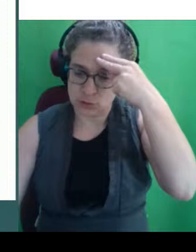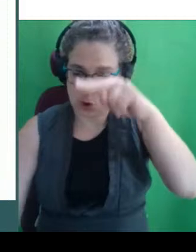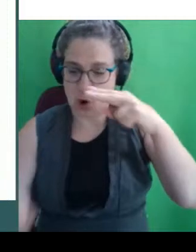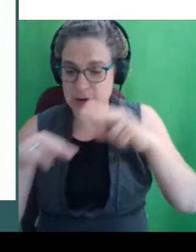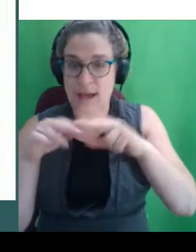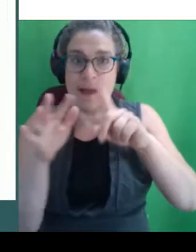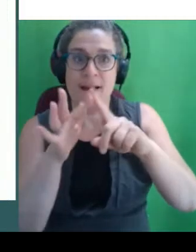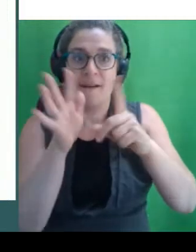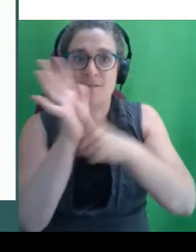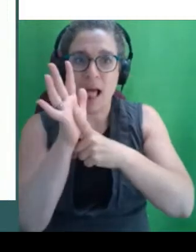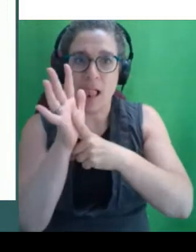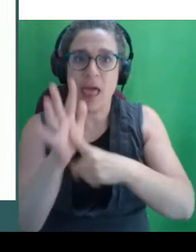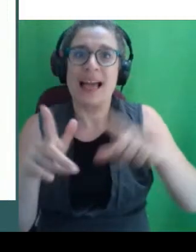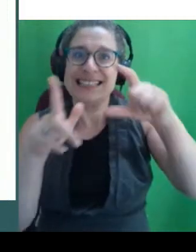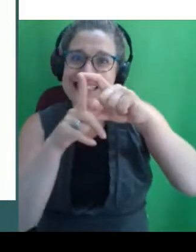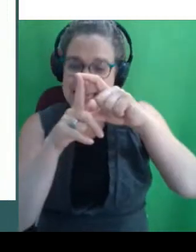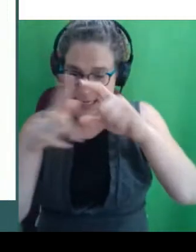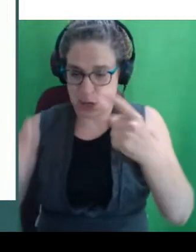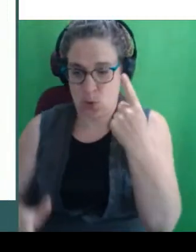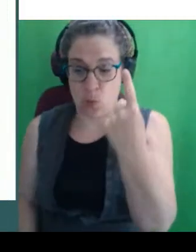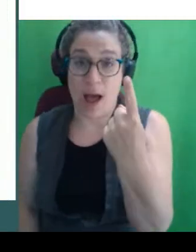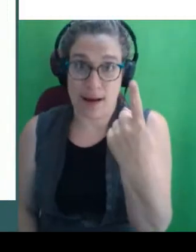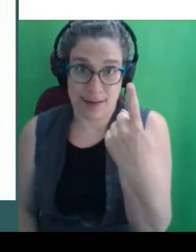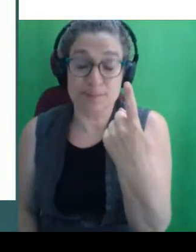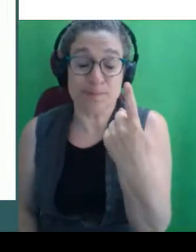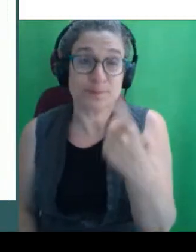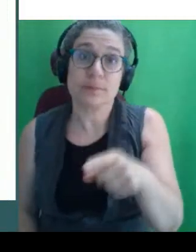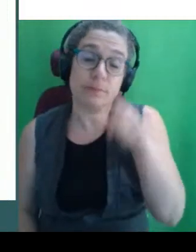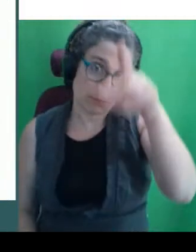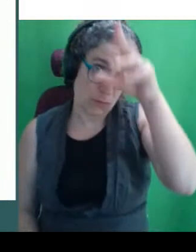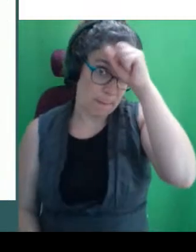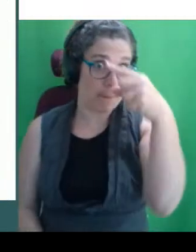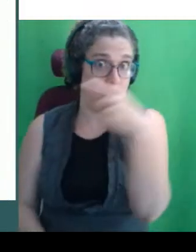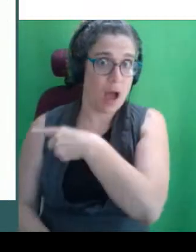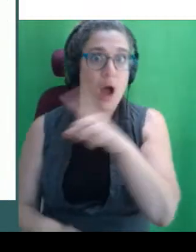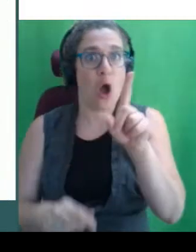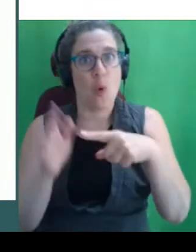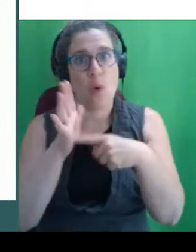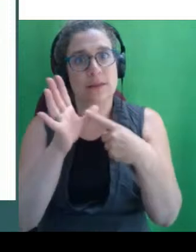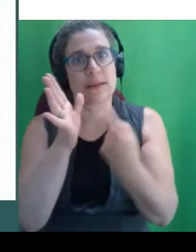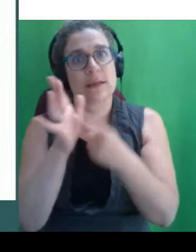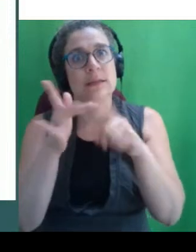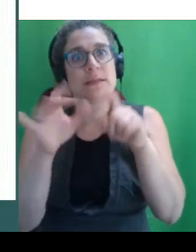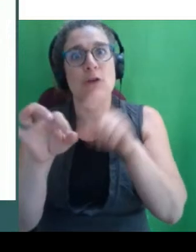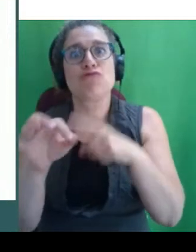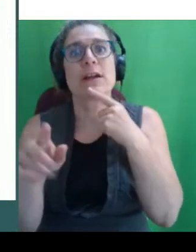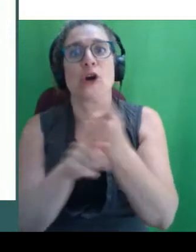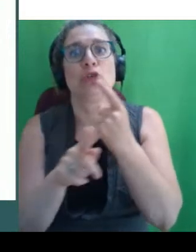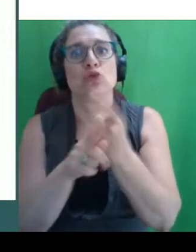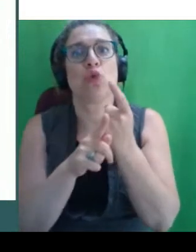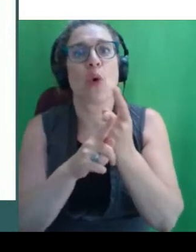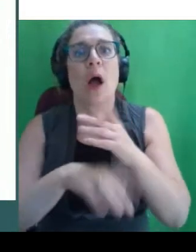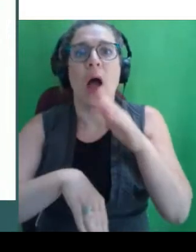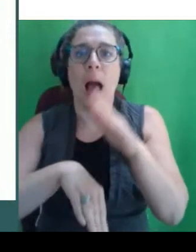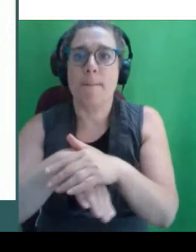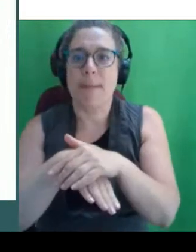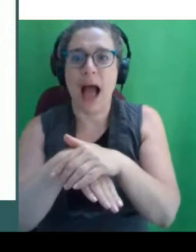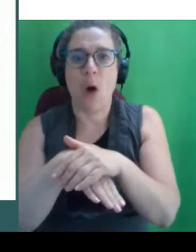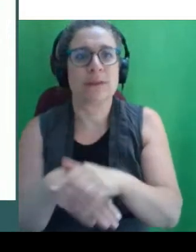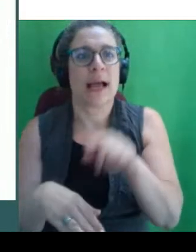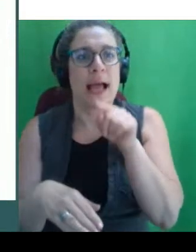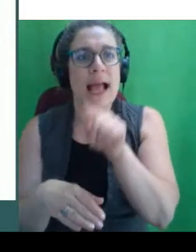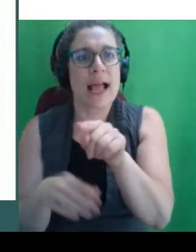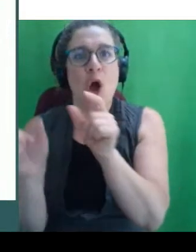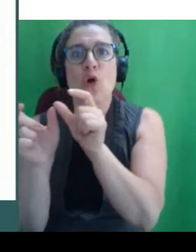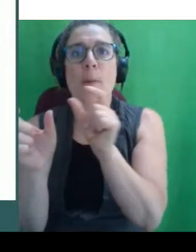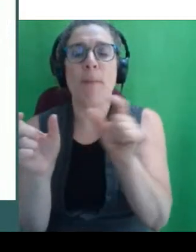you will know from the talk that Tariq gave about the component resolved diagnostics that